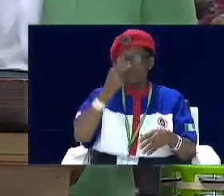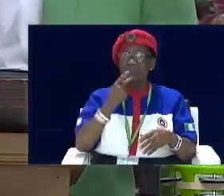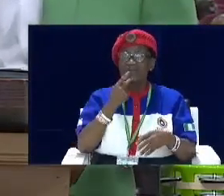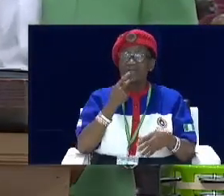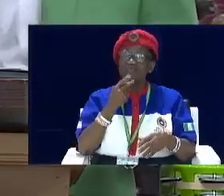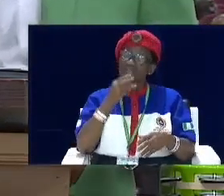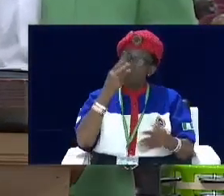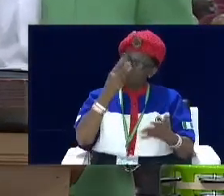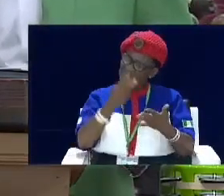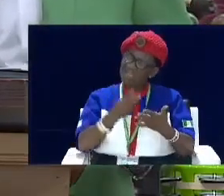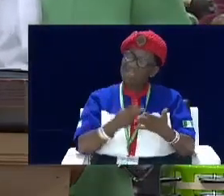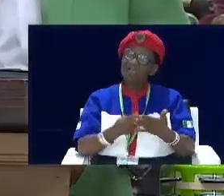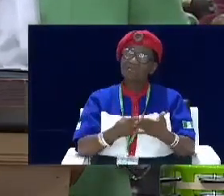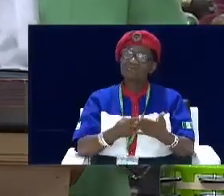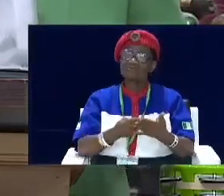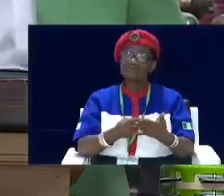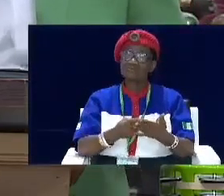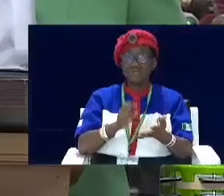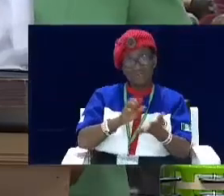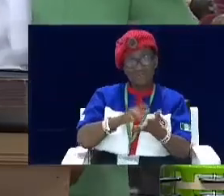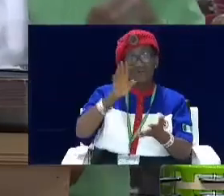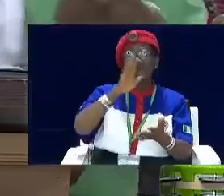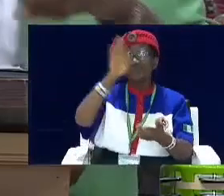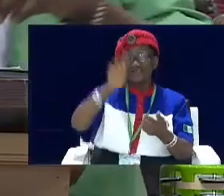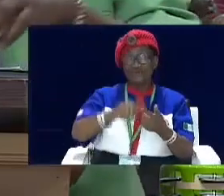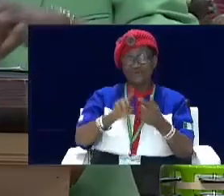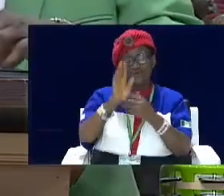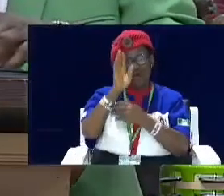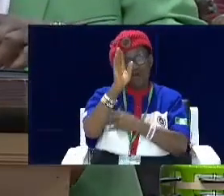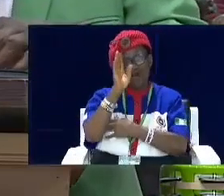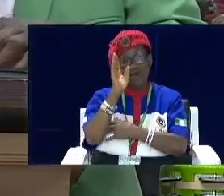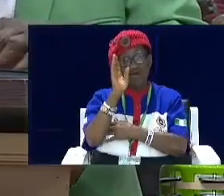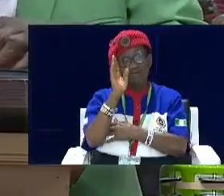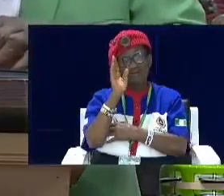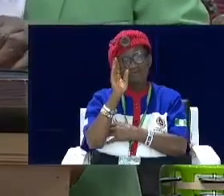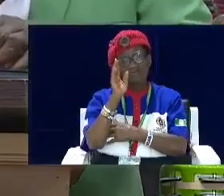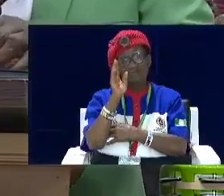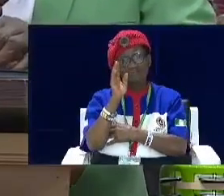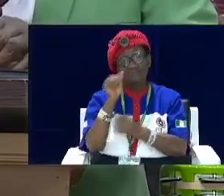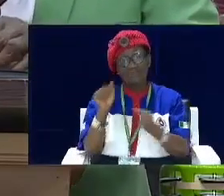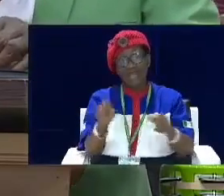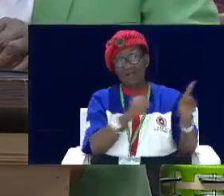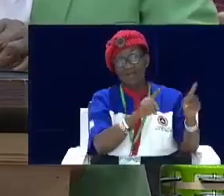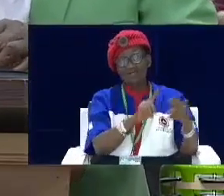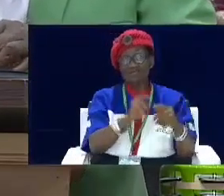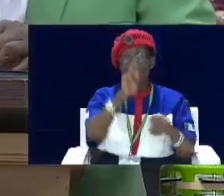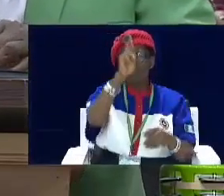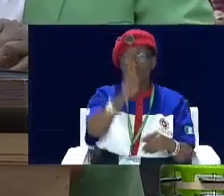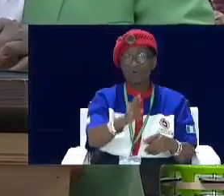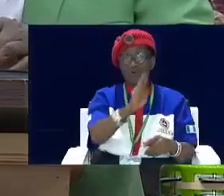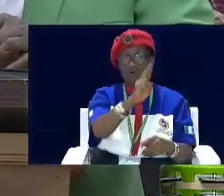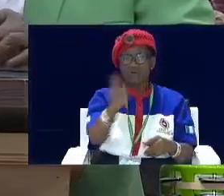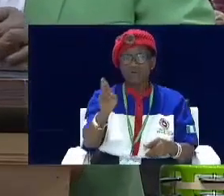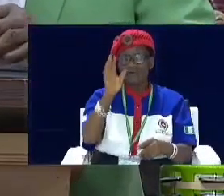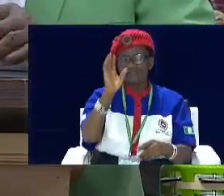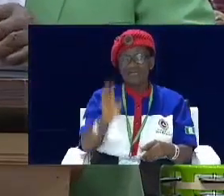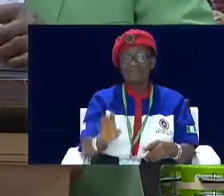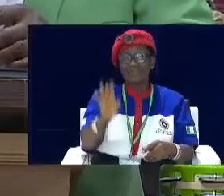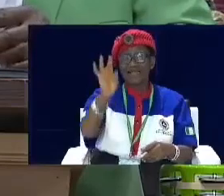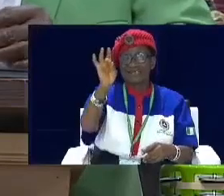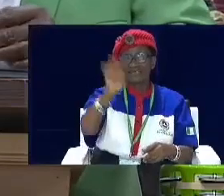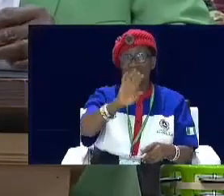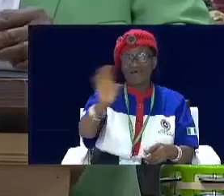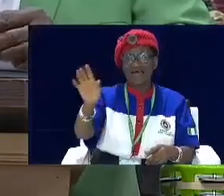Well, glory be to God. Ogo ni fun Olorun loke orun. According to Romans chapter 8 verse 29. Gege bi